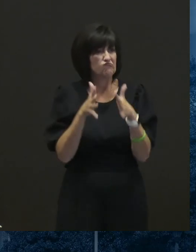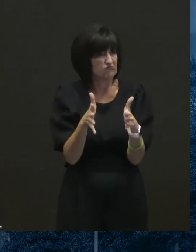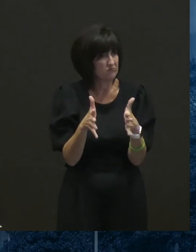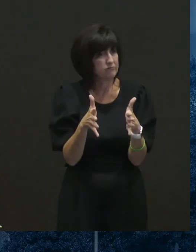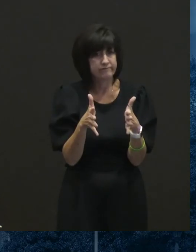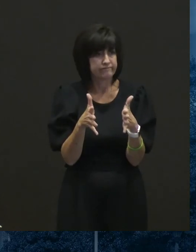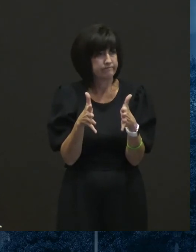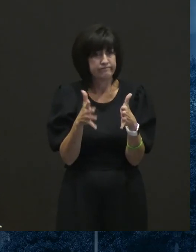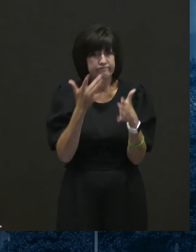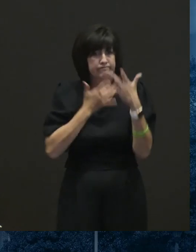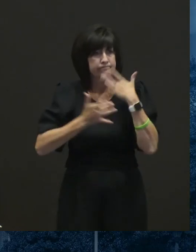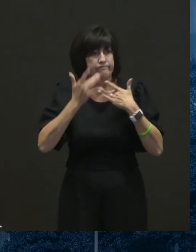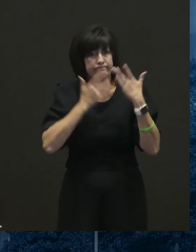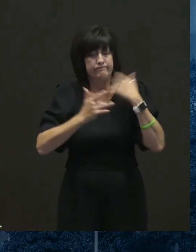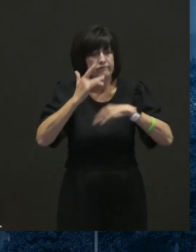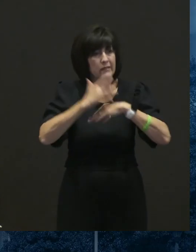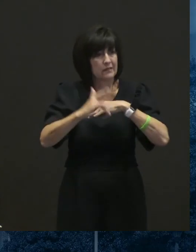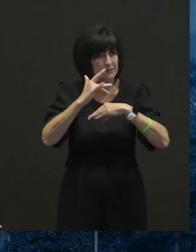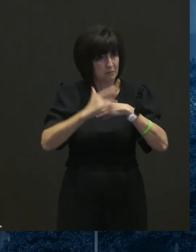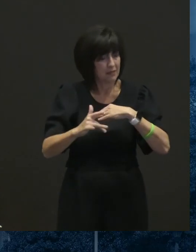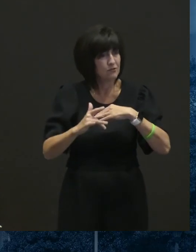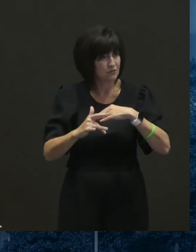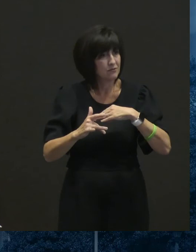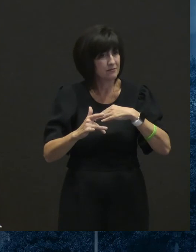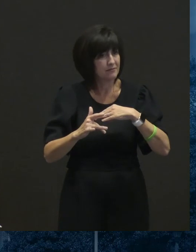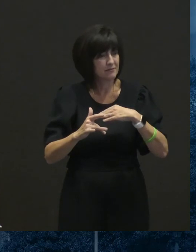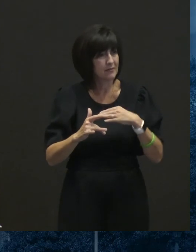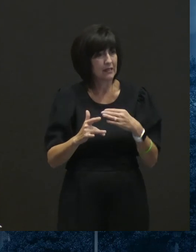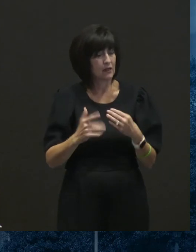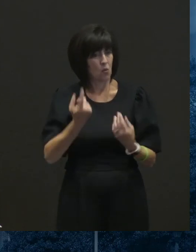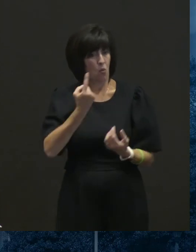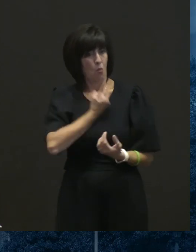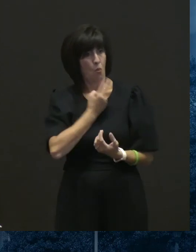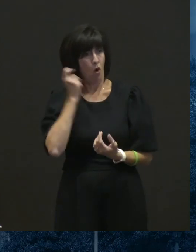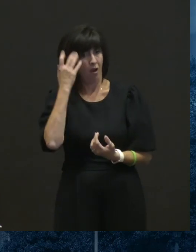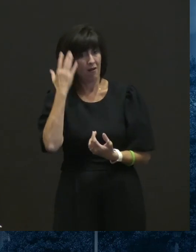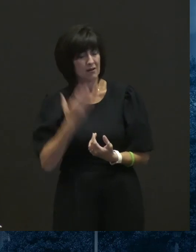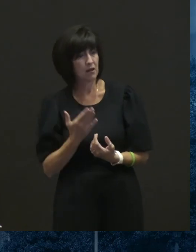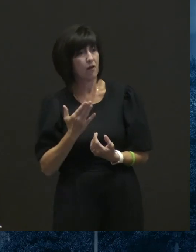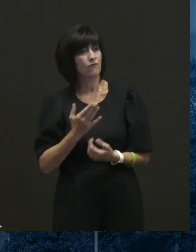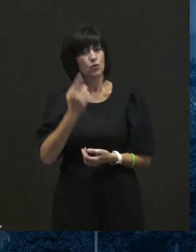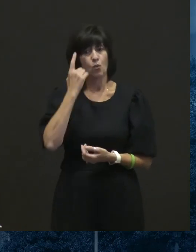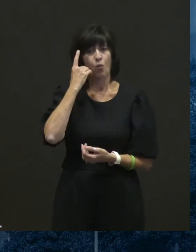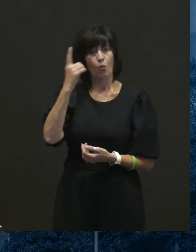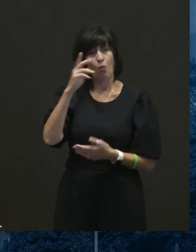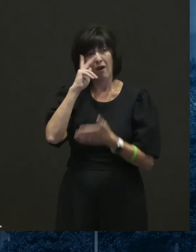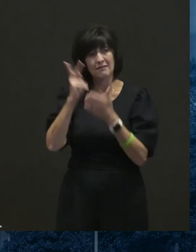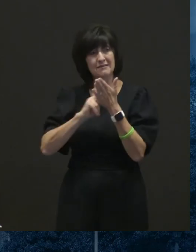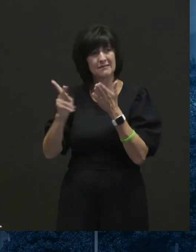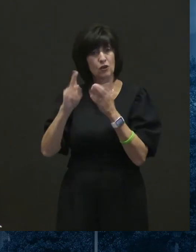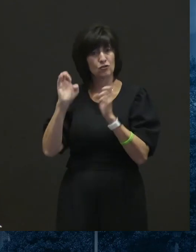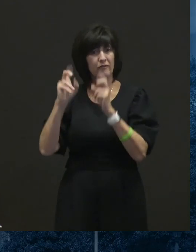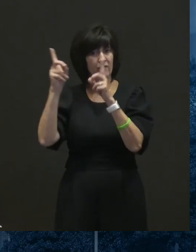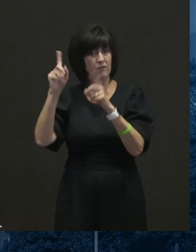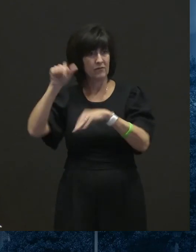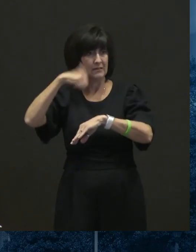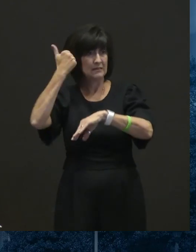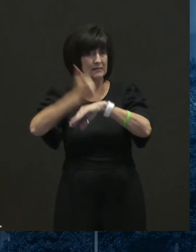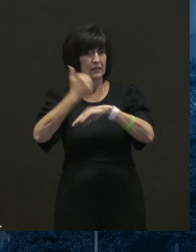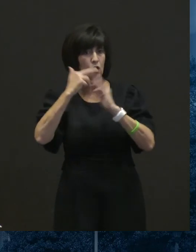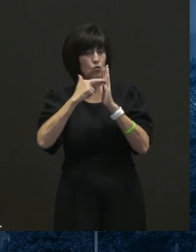governor at the state level or secretary of education can't make that decision for everybody. We set the guidelines, public